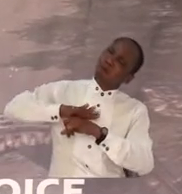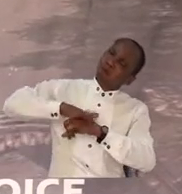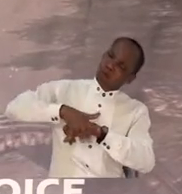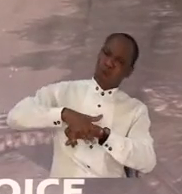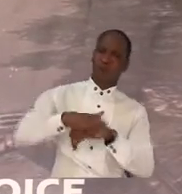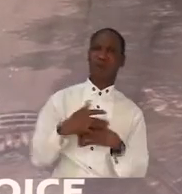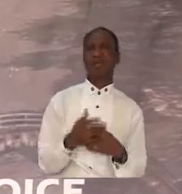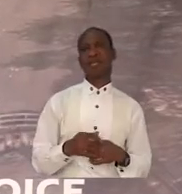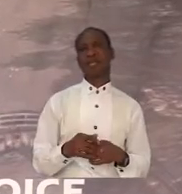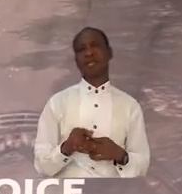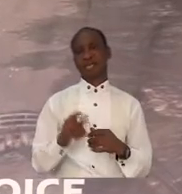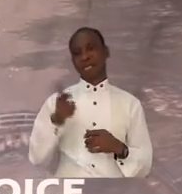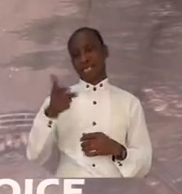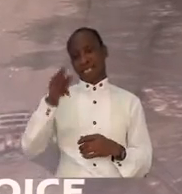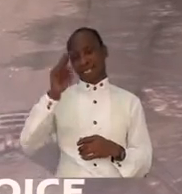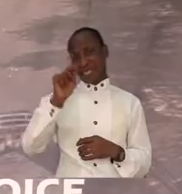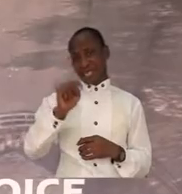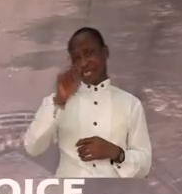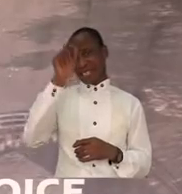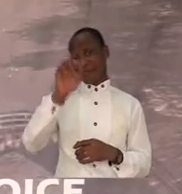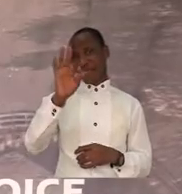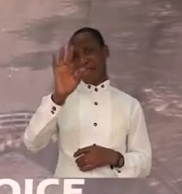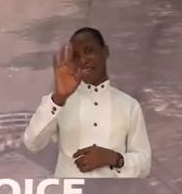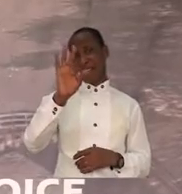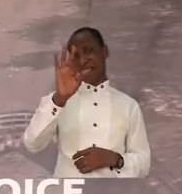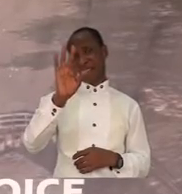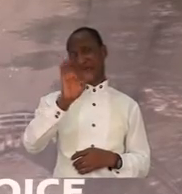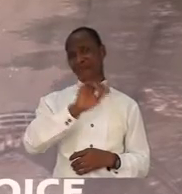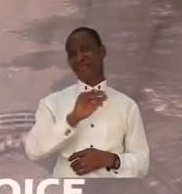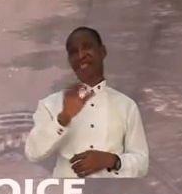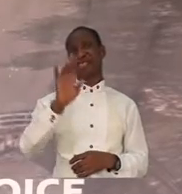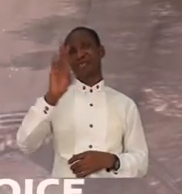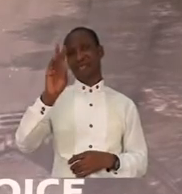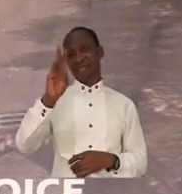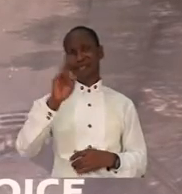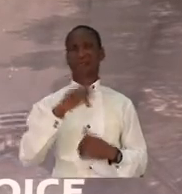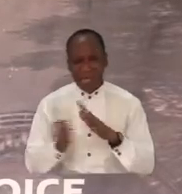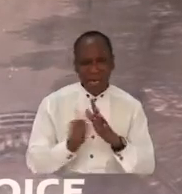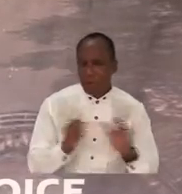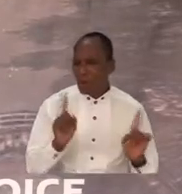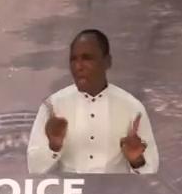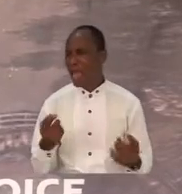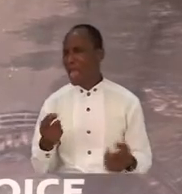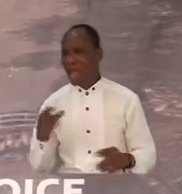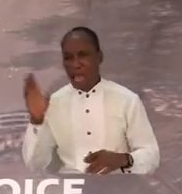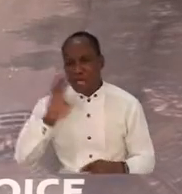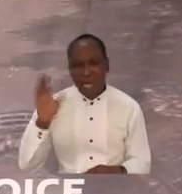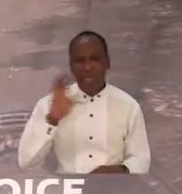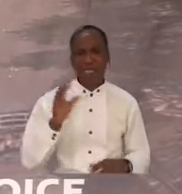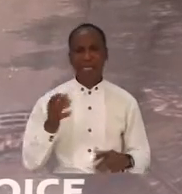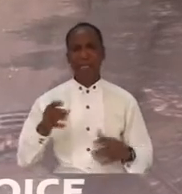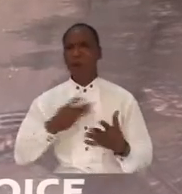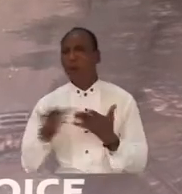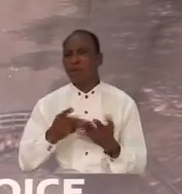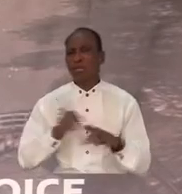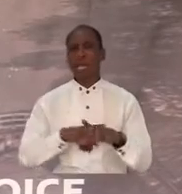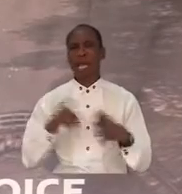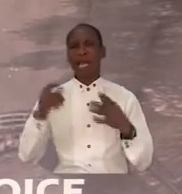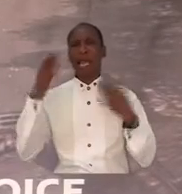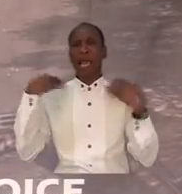eti du enkron, jemu du enson. Genesis chapter 19, verse